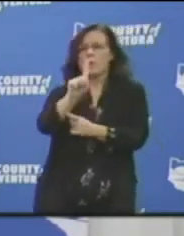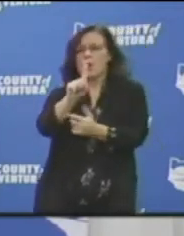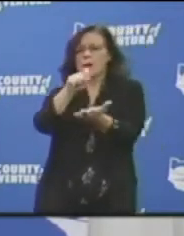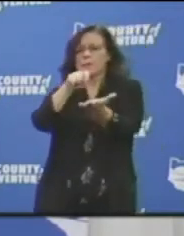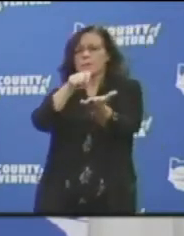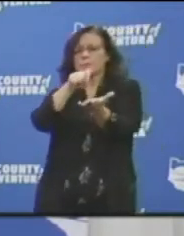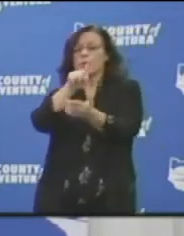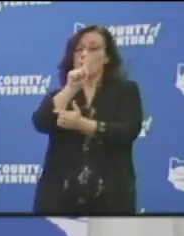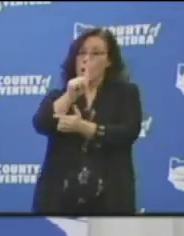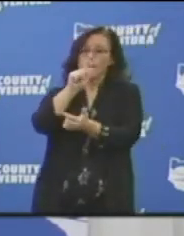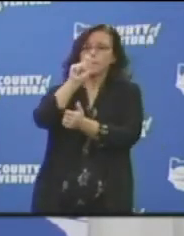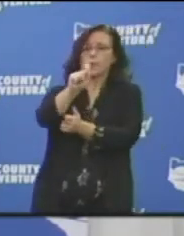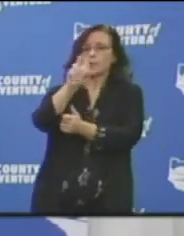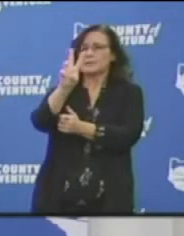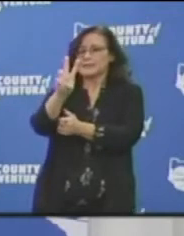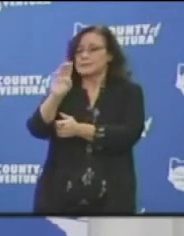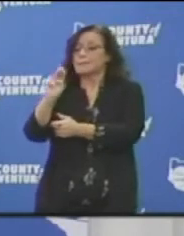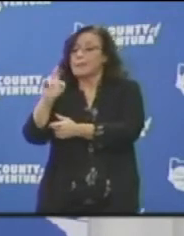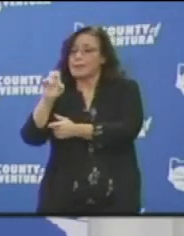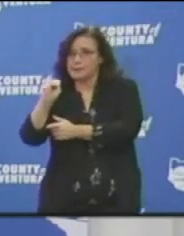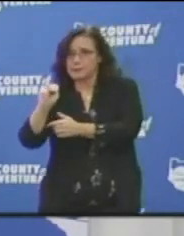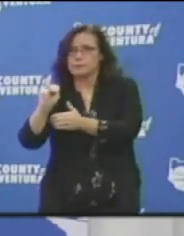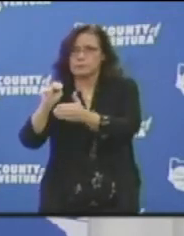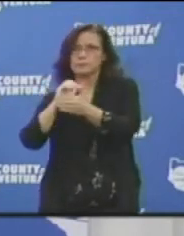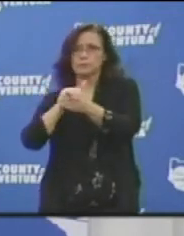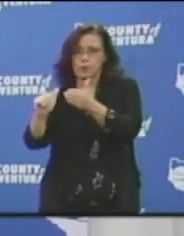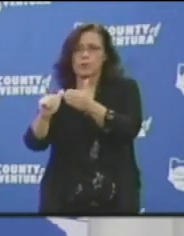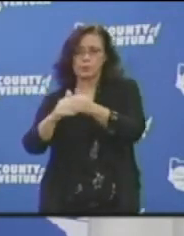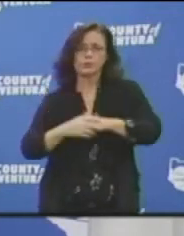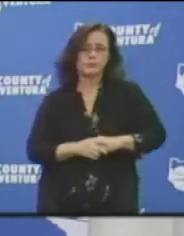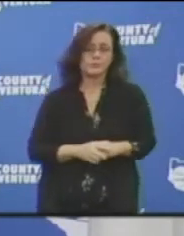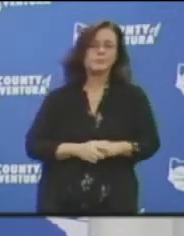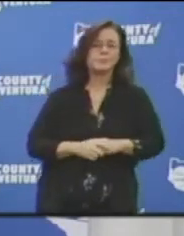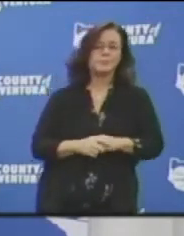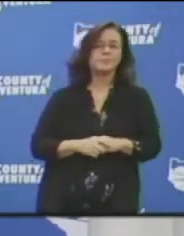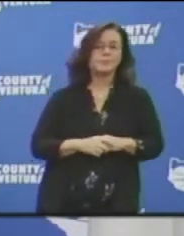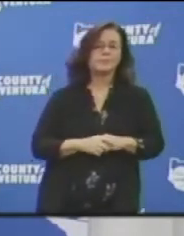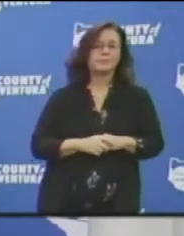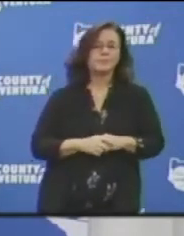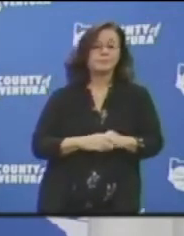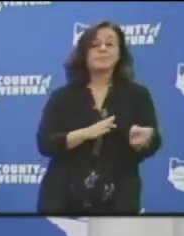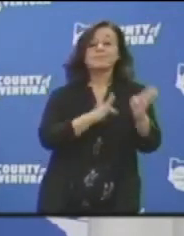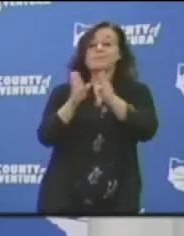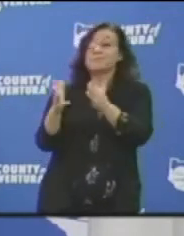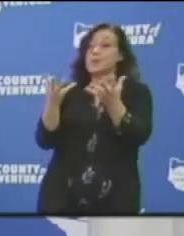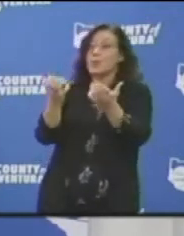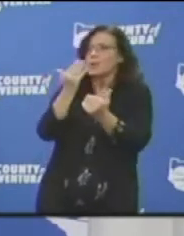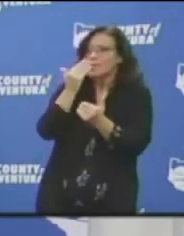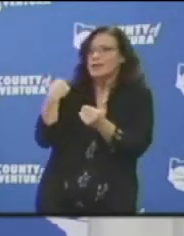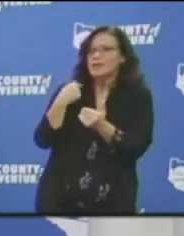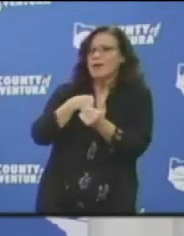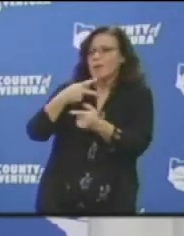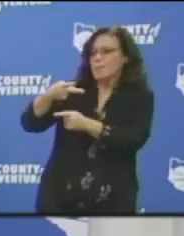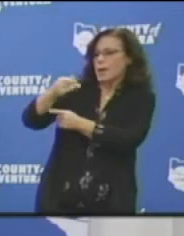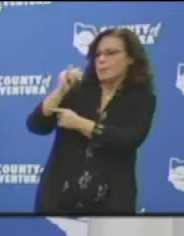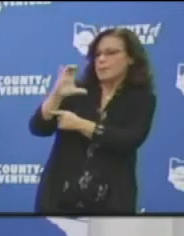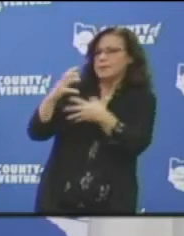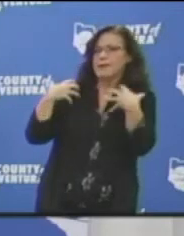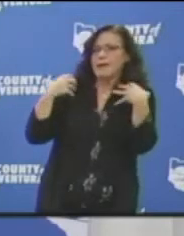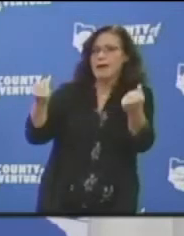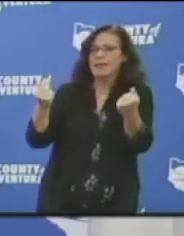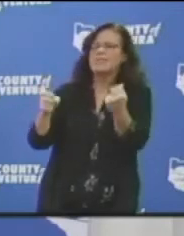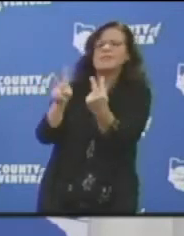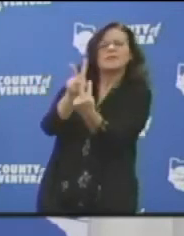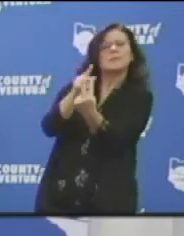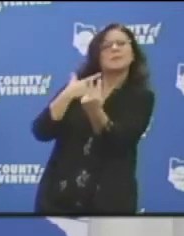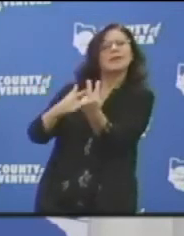I am also really thankful for our public health professionals. Each press conference, I think we've had Dr.